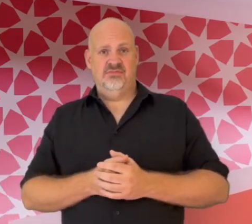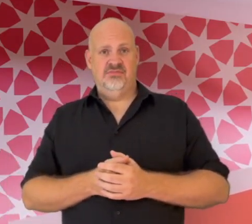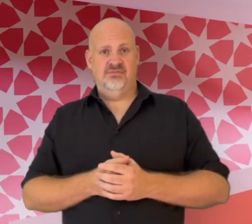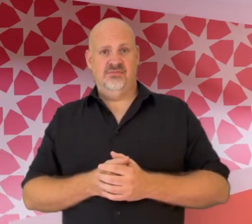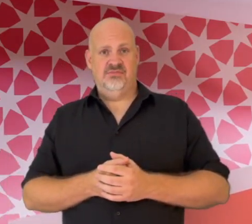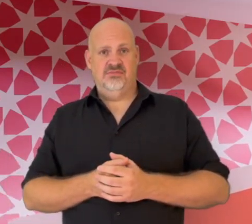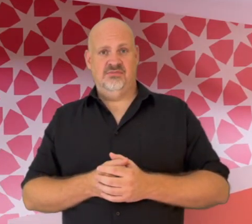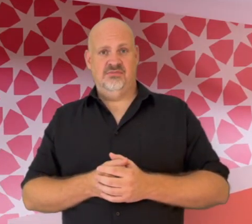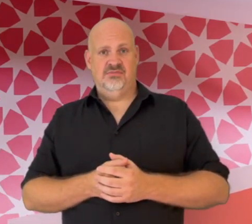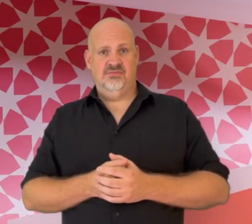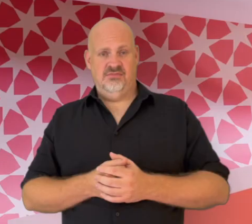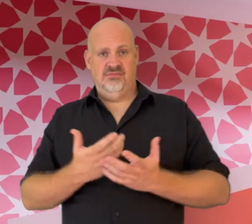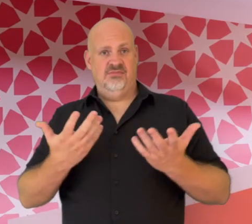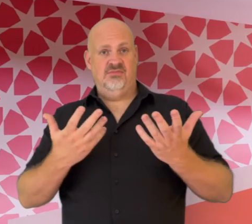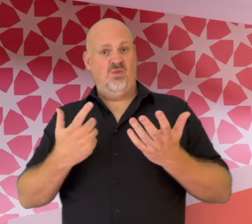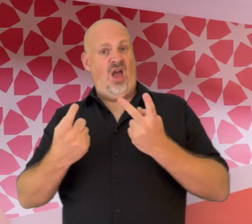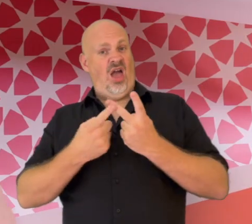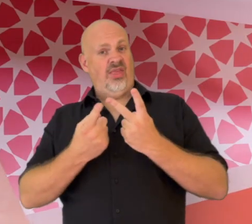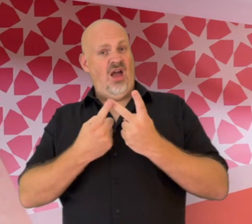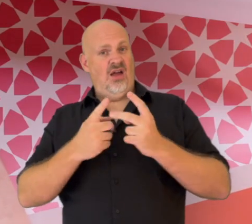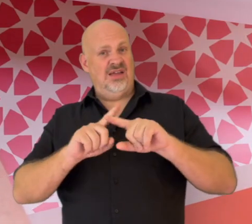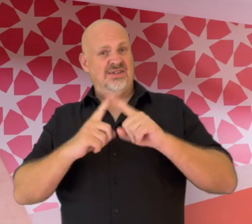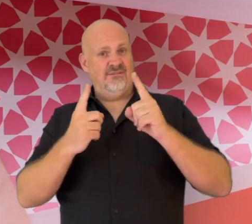to stick it on top of another pattern.